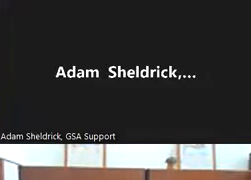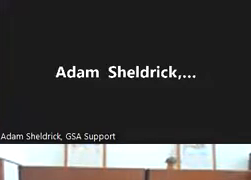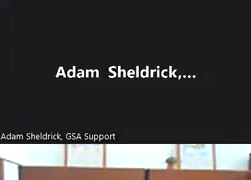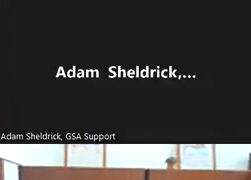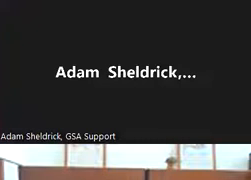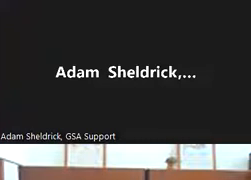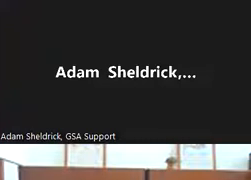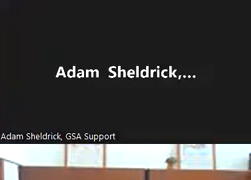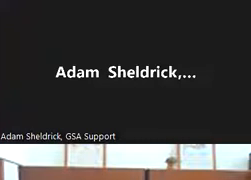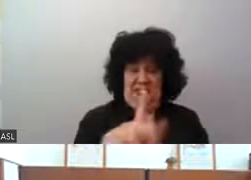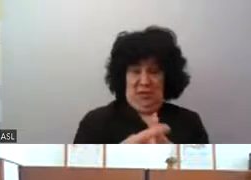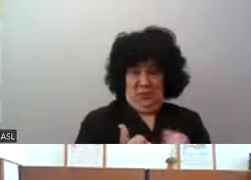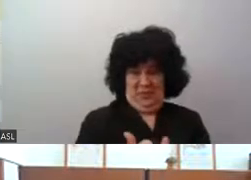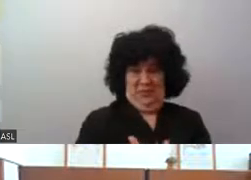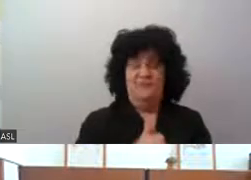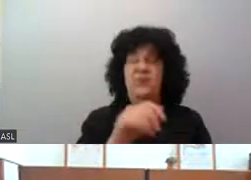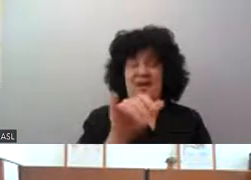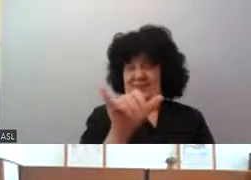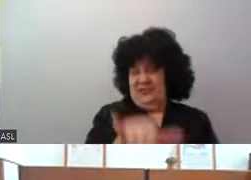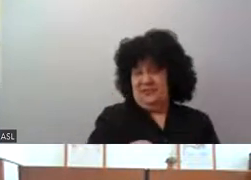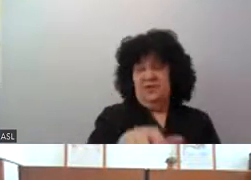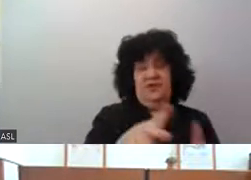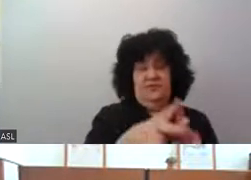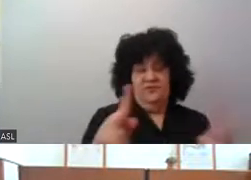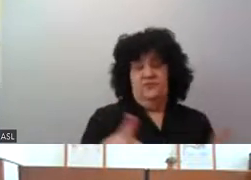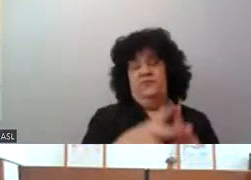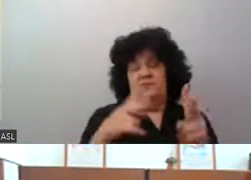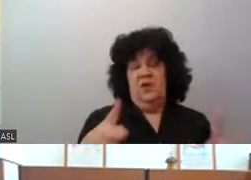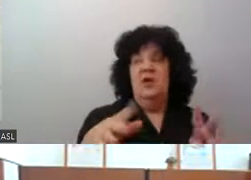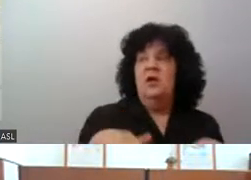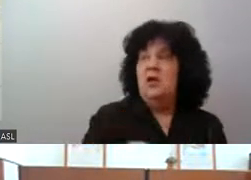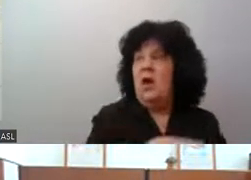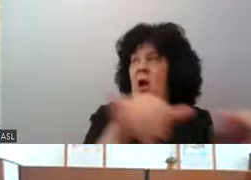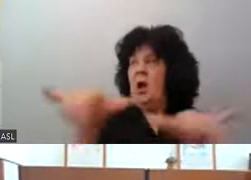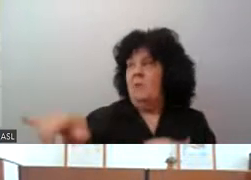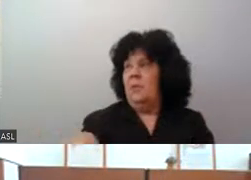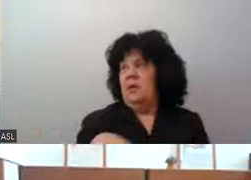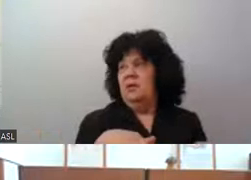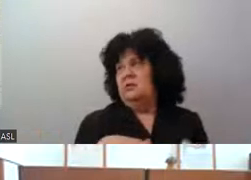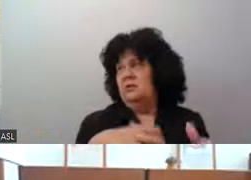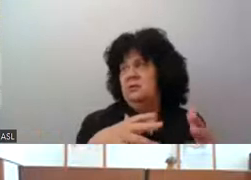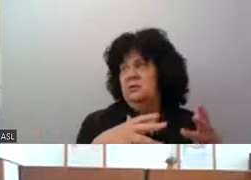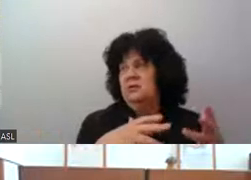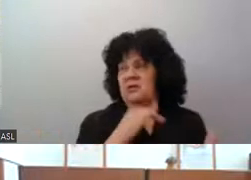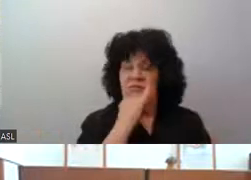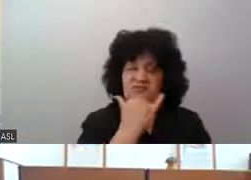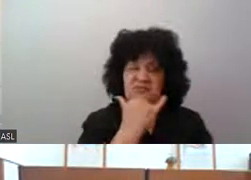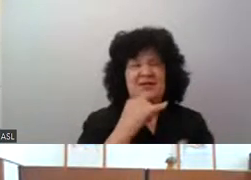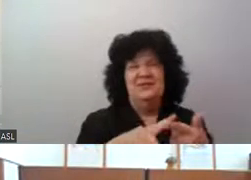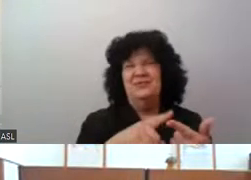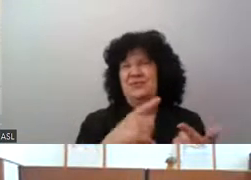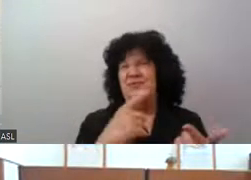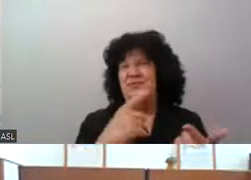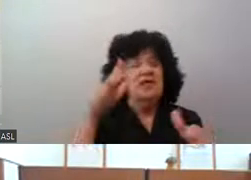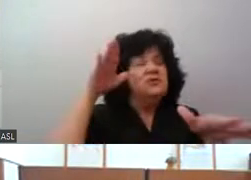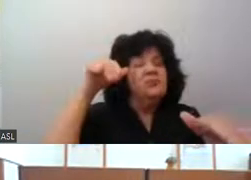it is a very common pathology in federal procurement. And I don't want to say to blame the acquisition workforce, but to